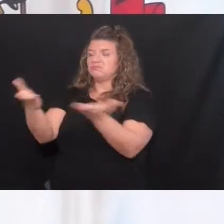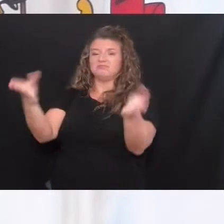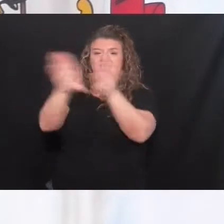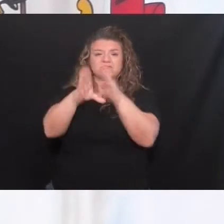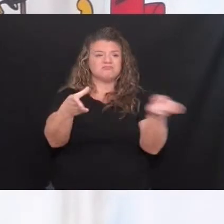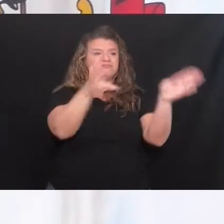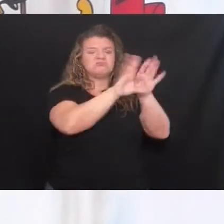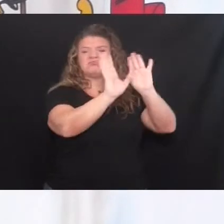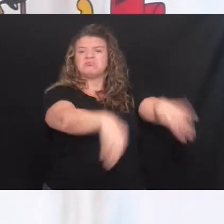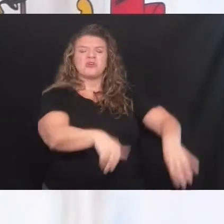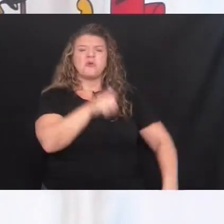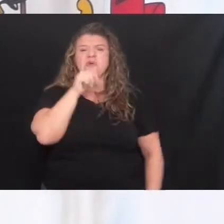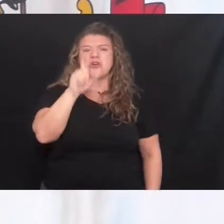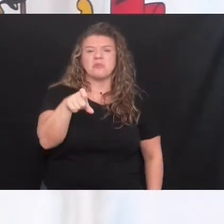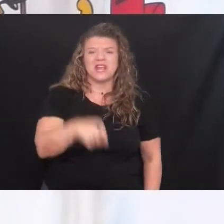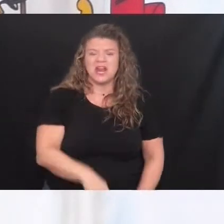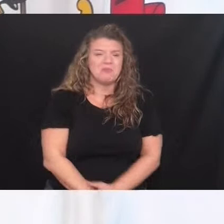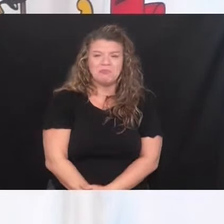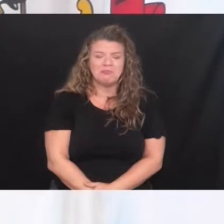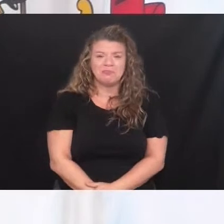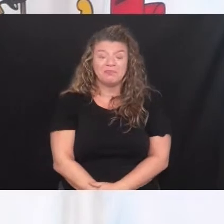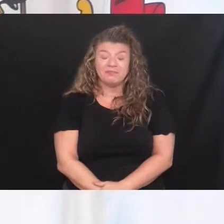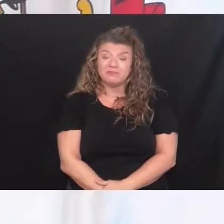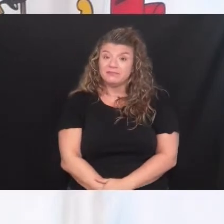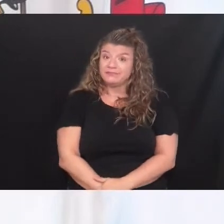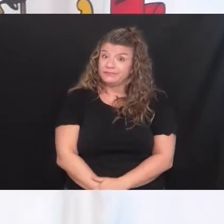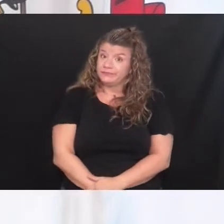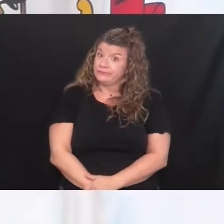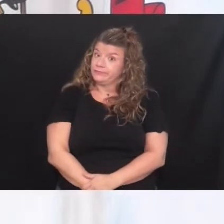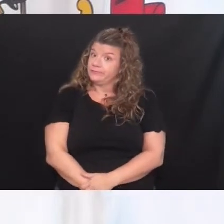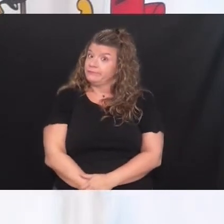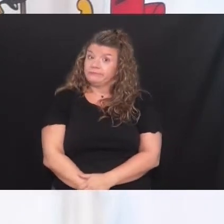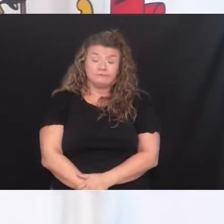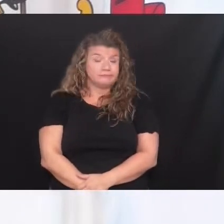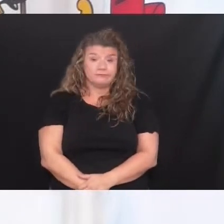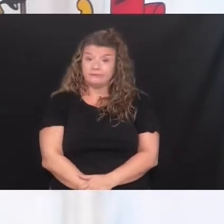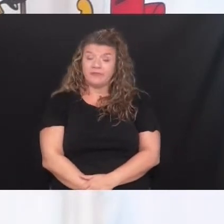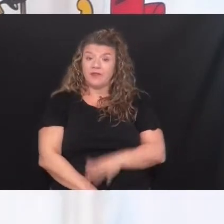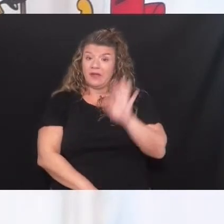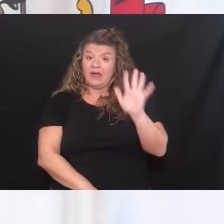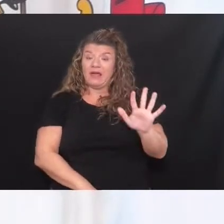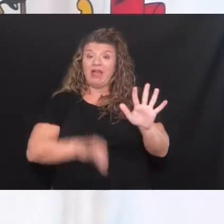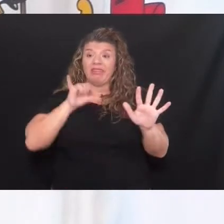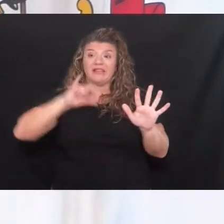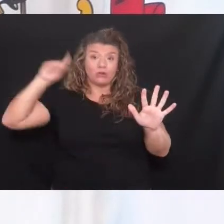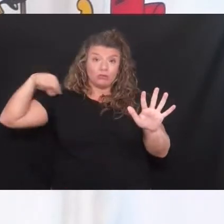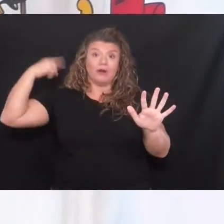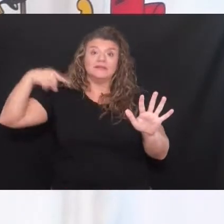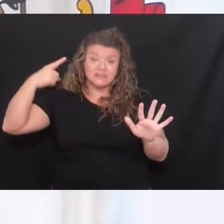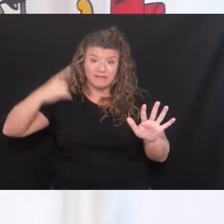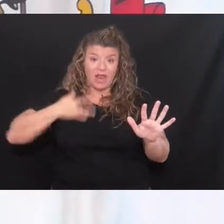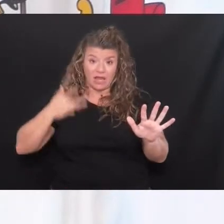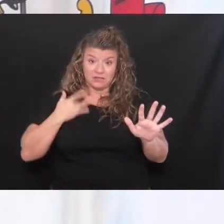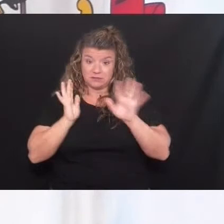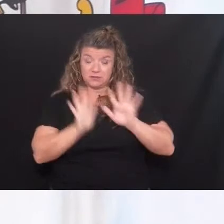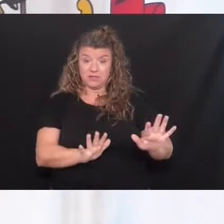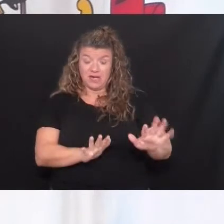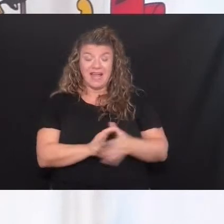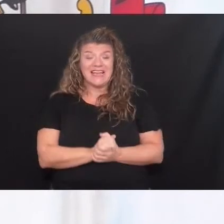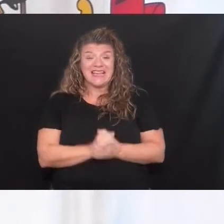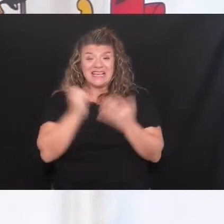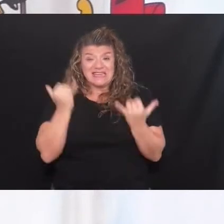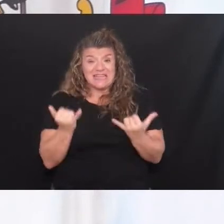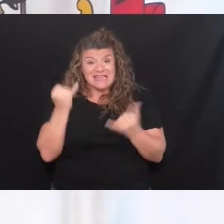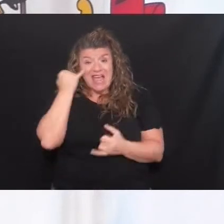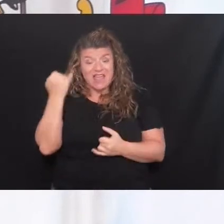don't need them. It is an absolute frivolous thought. Today, if we were to